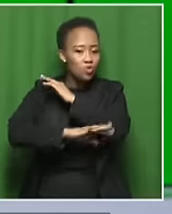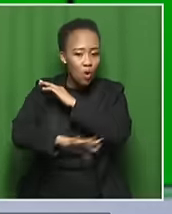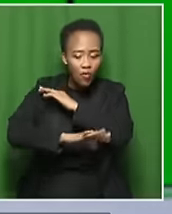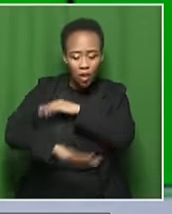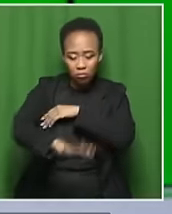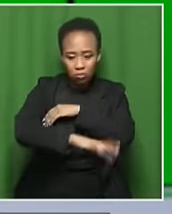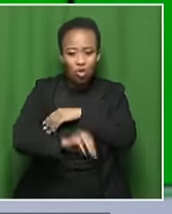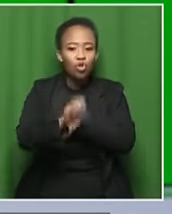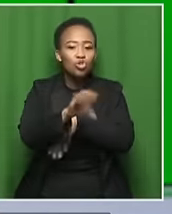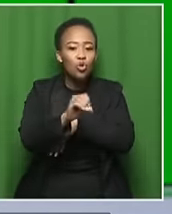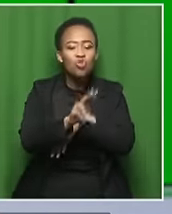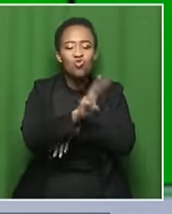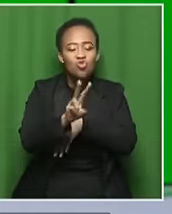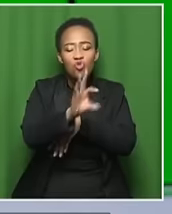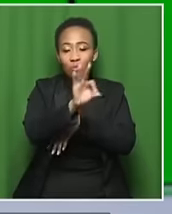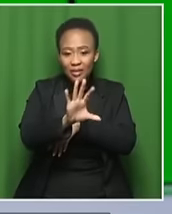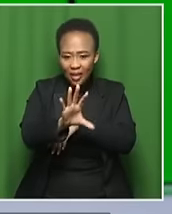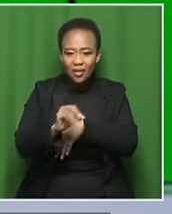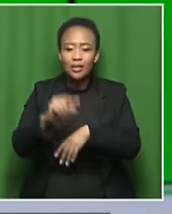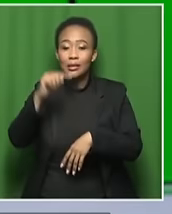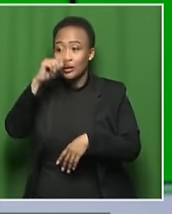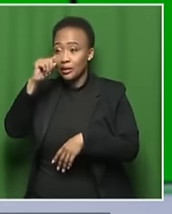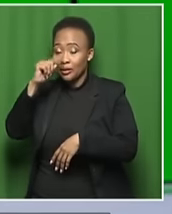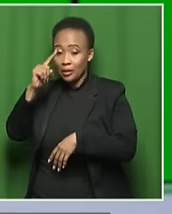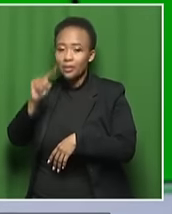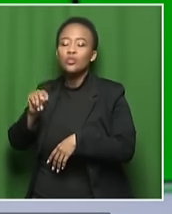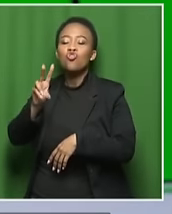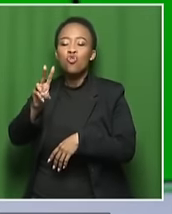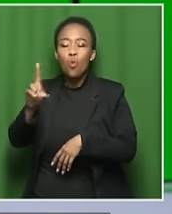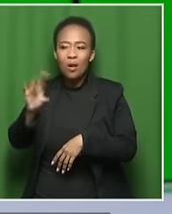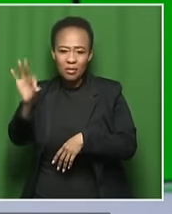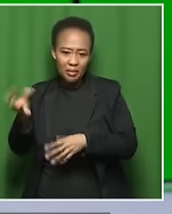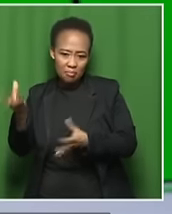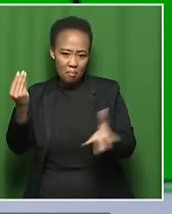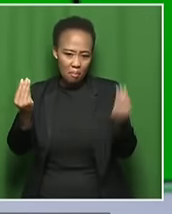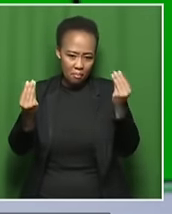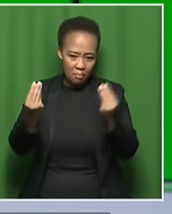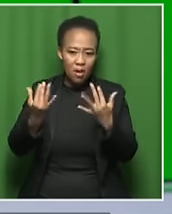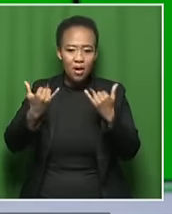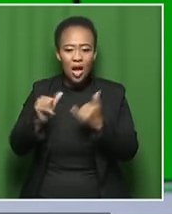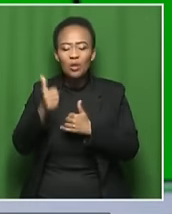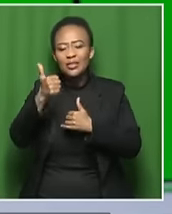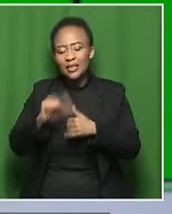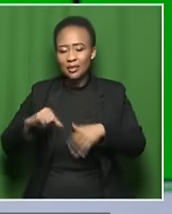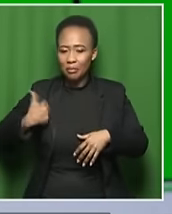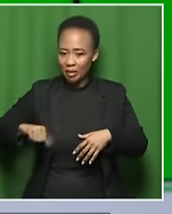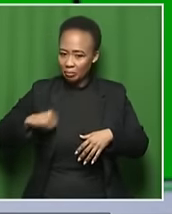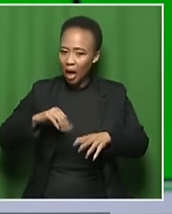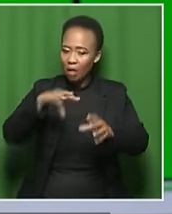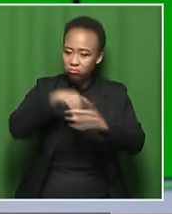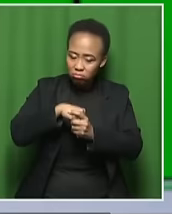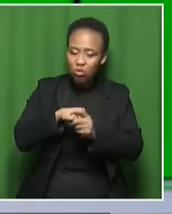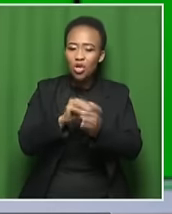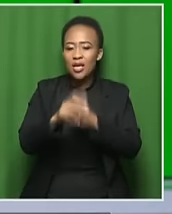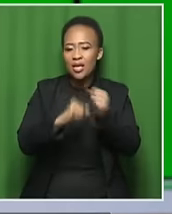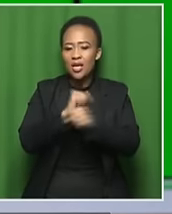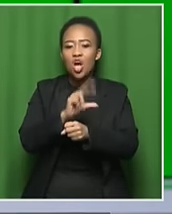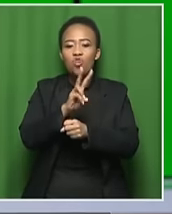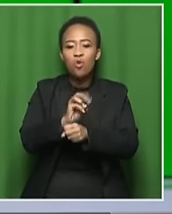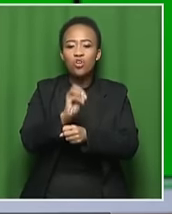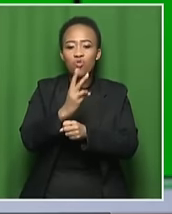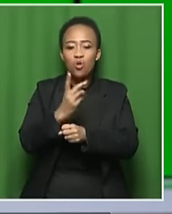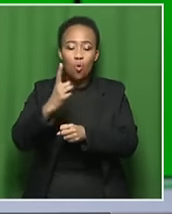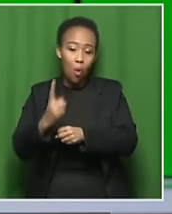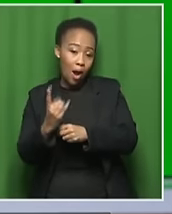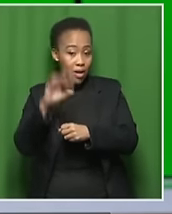getting 22%, in Sandton getting 21%. We contested only 6 municipalities in 2021, and despite that, we're the 6th